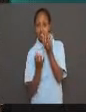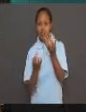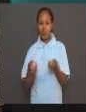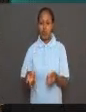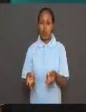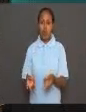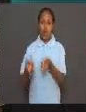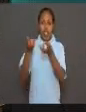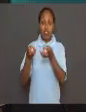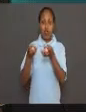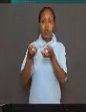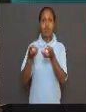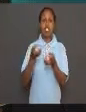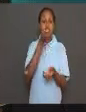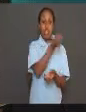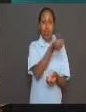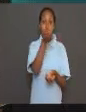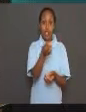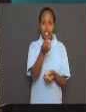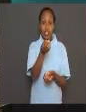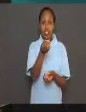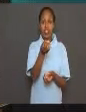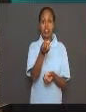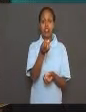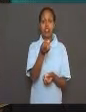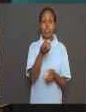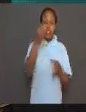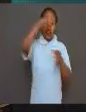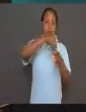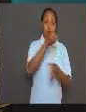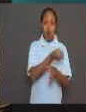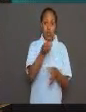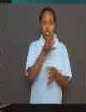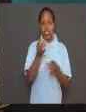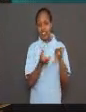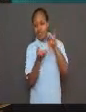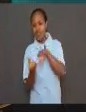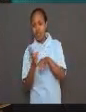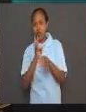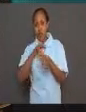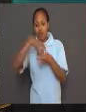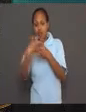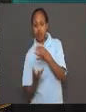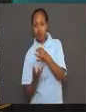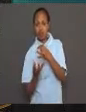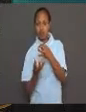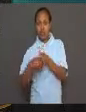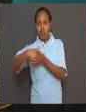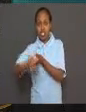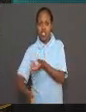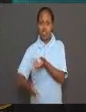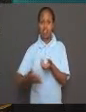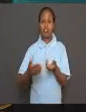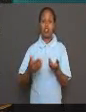weight of the object will be pushed aside